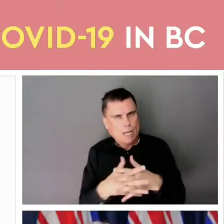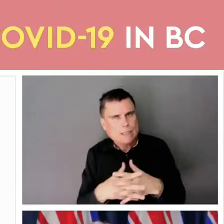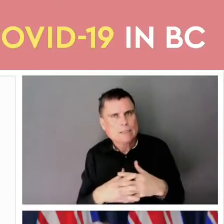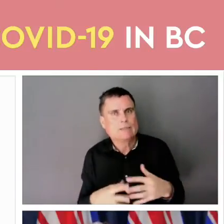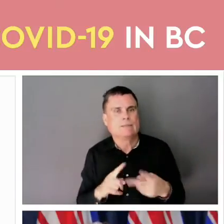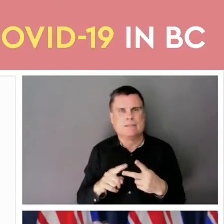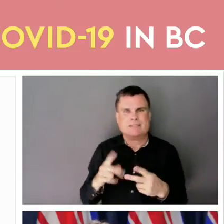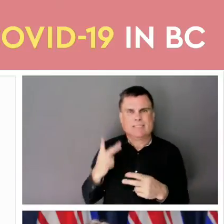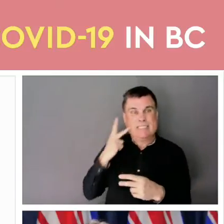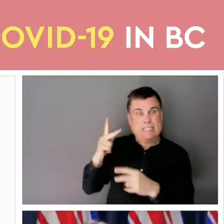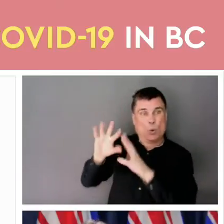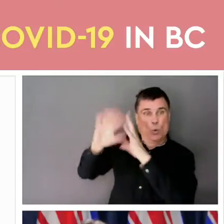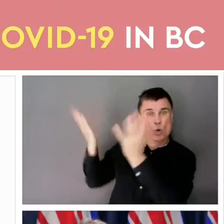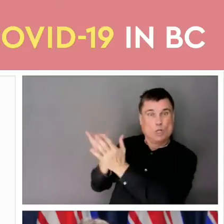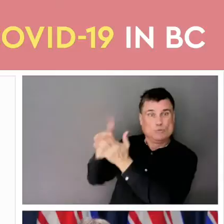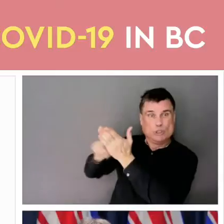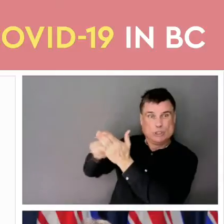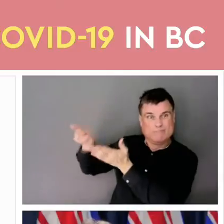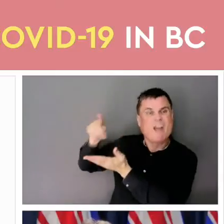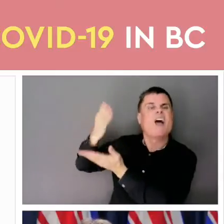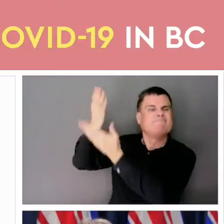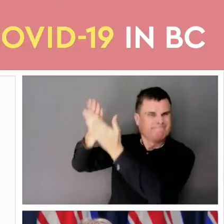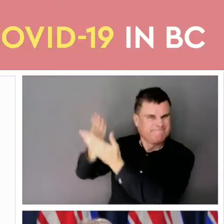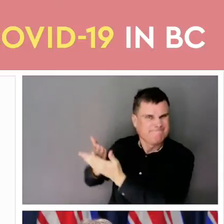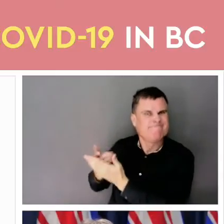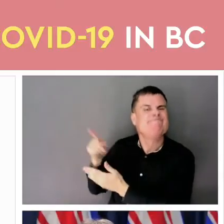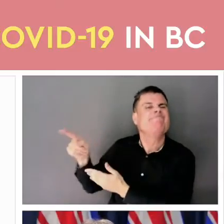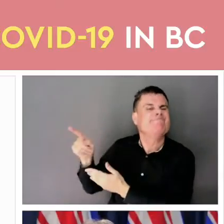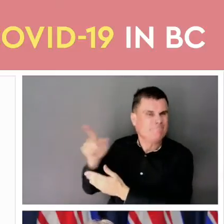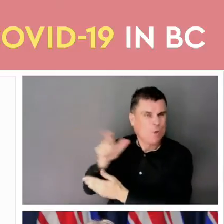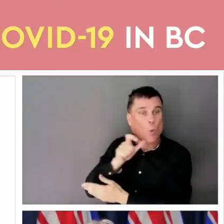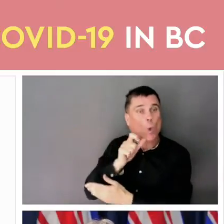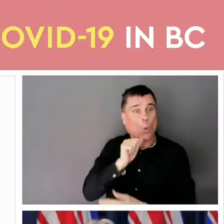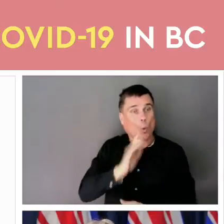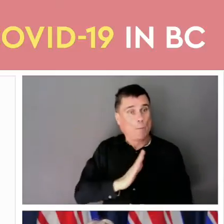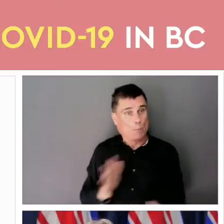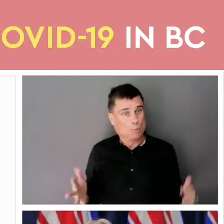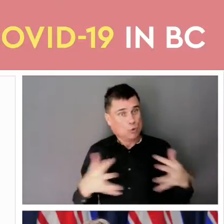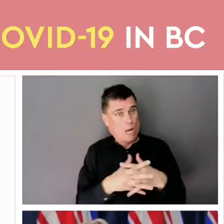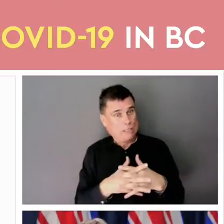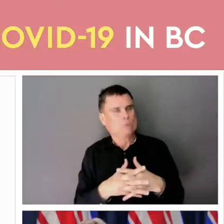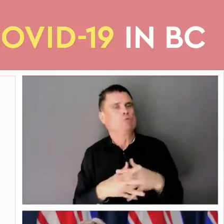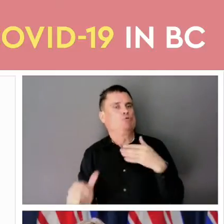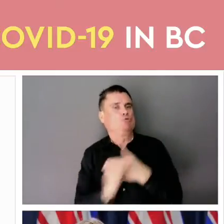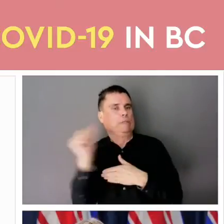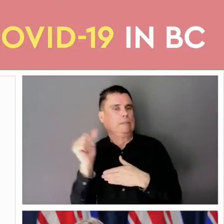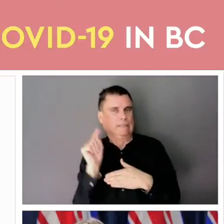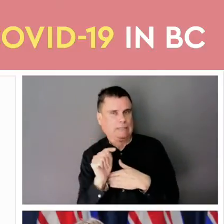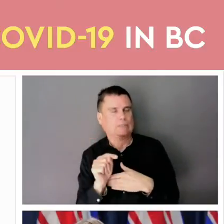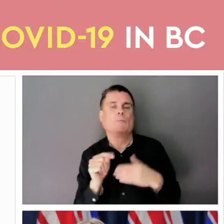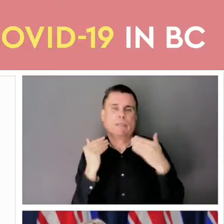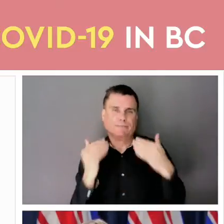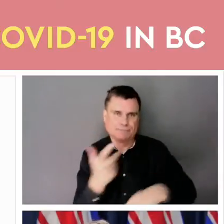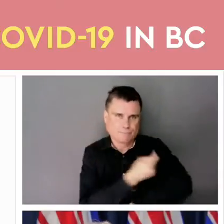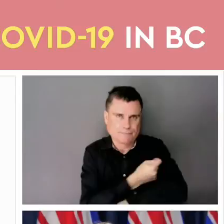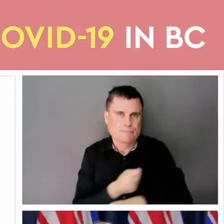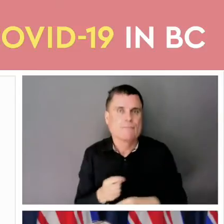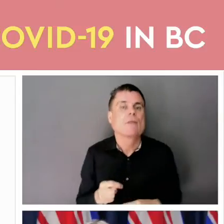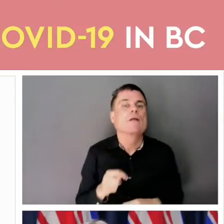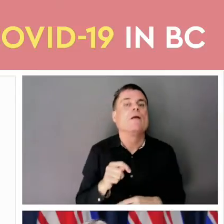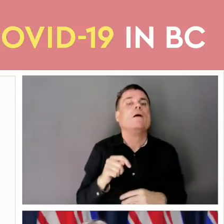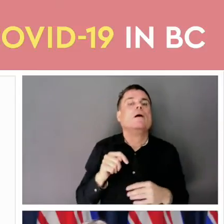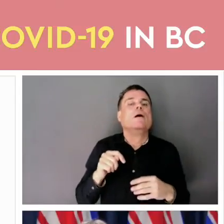COVID. And finally, there are patients with significant neuromuscular conditions who are at respiratory risk from